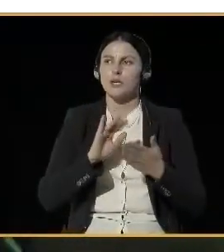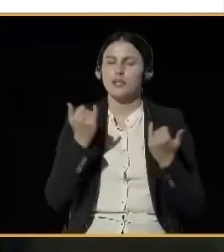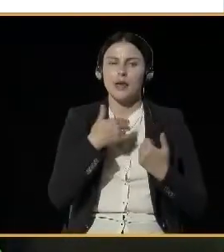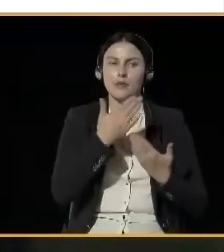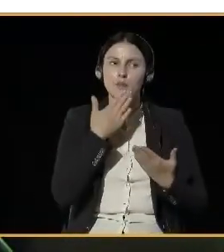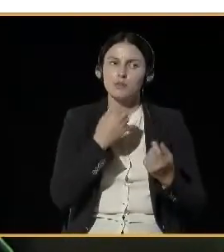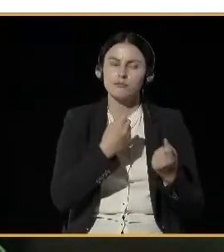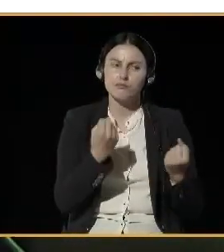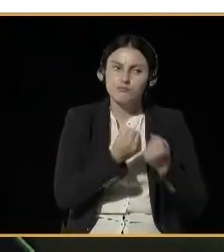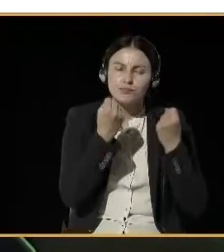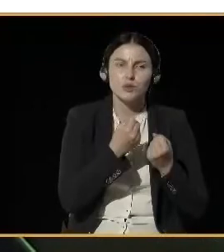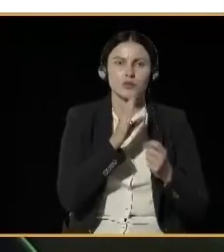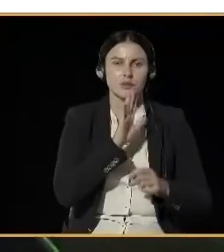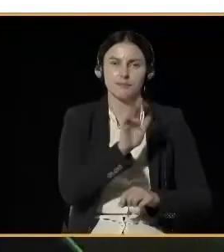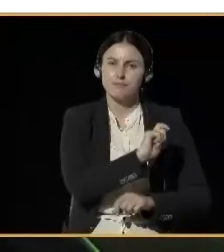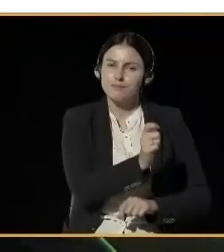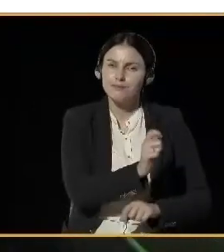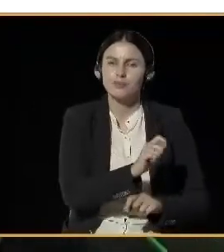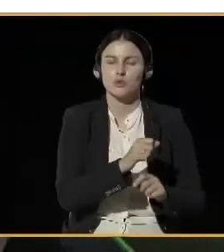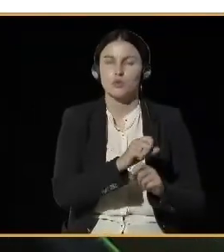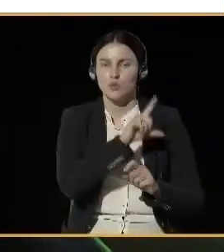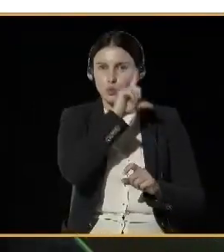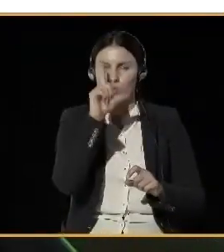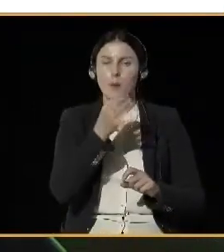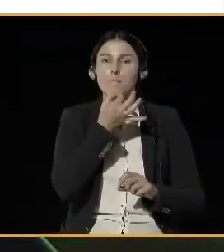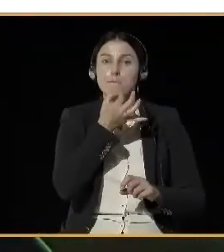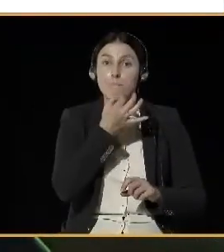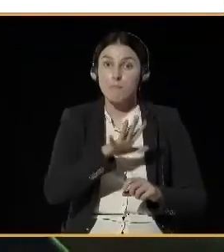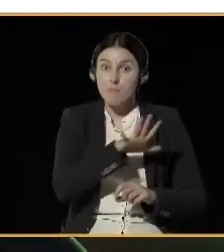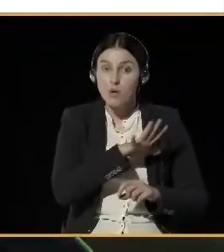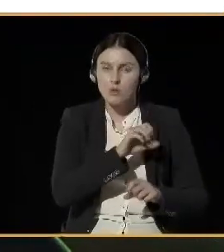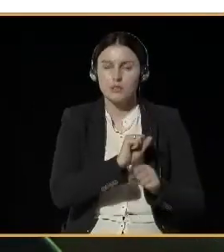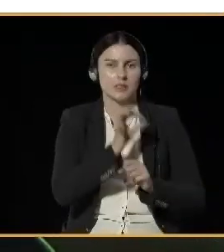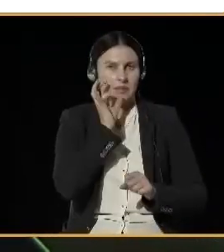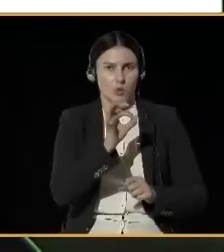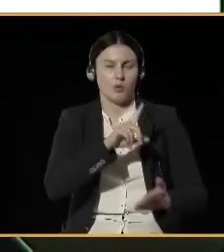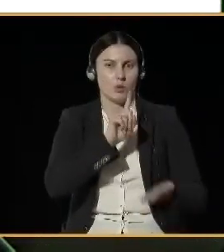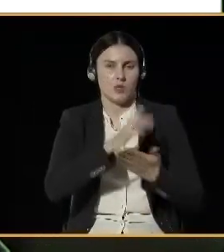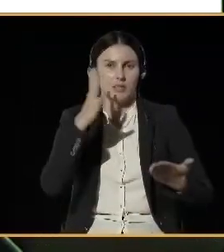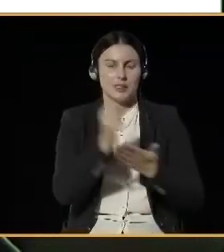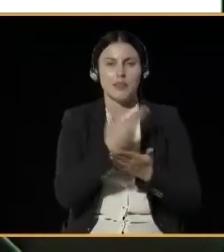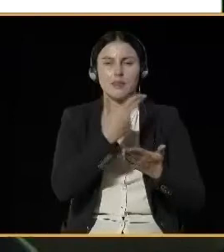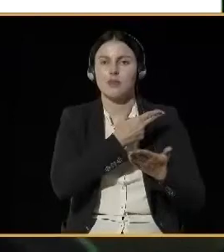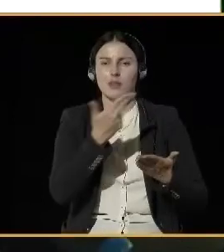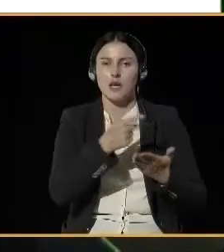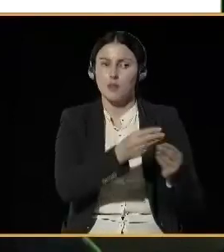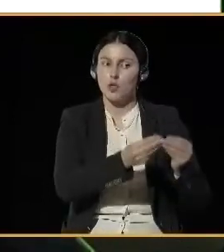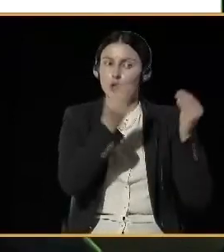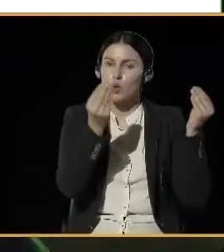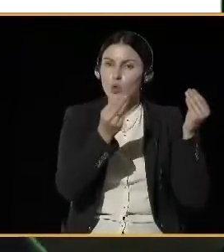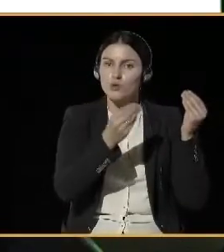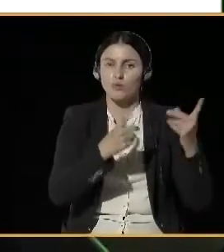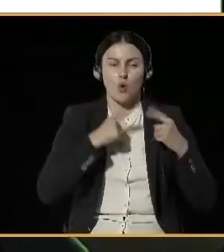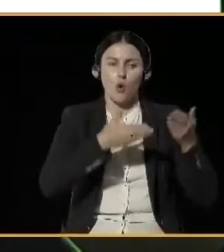altruistic society in Poland, so we have to resort to various measures and trying to encourage people to become volunteers. Among young